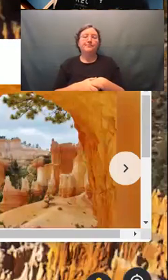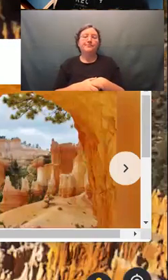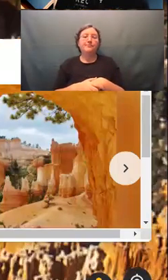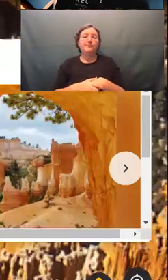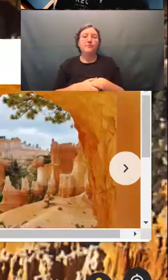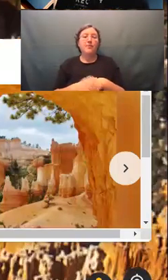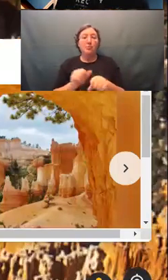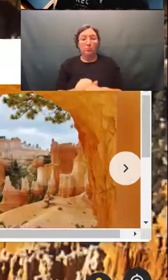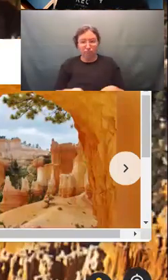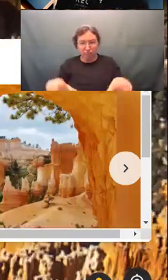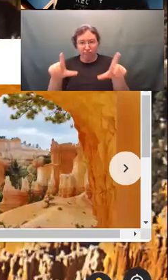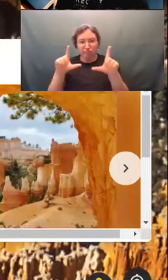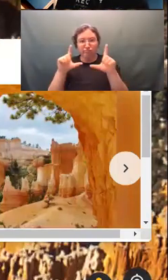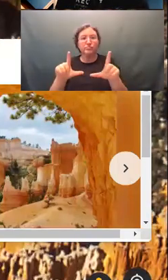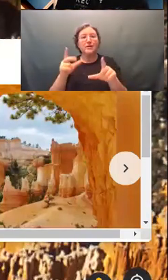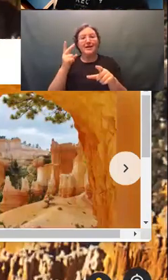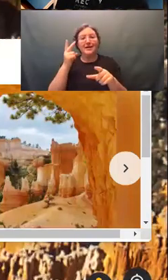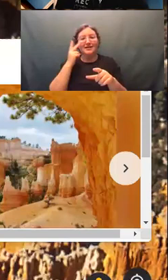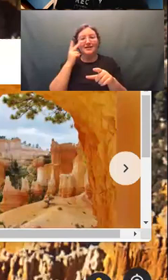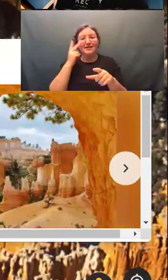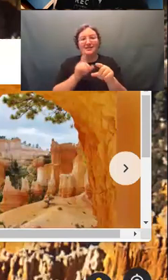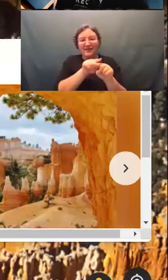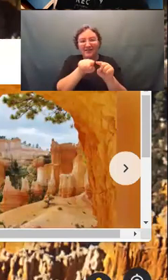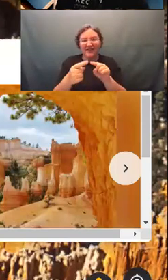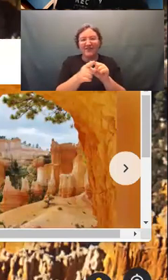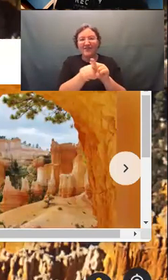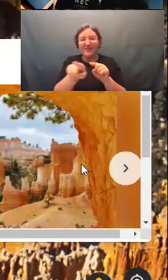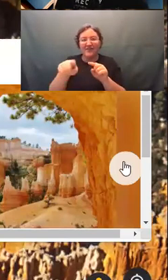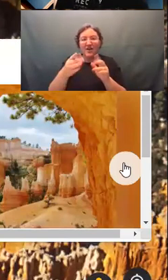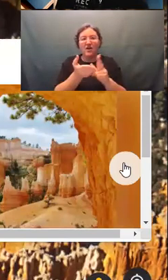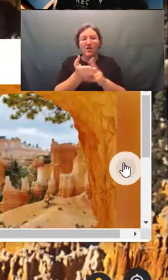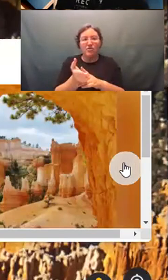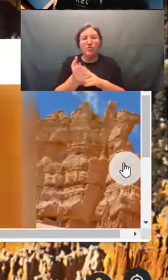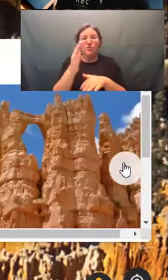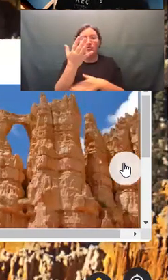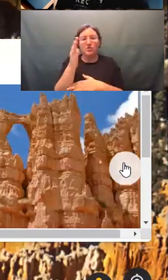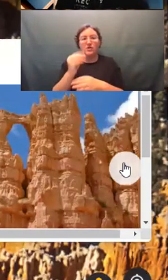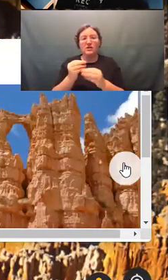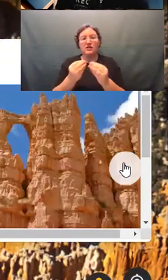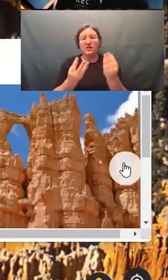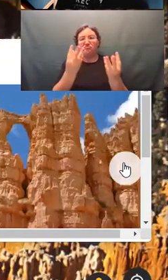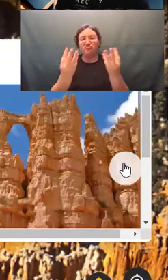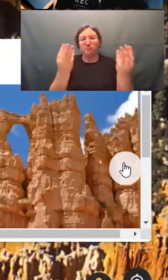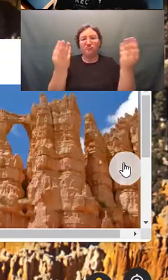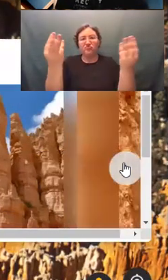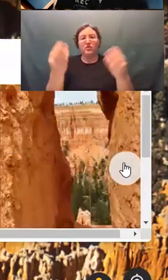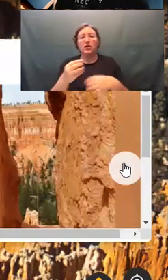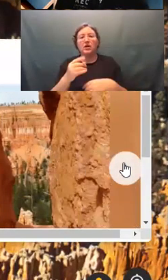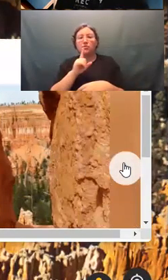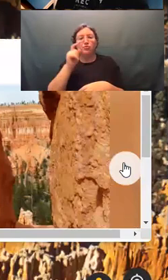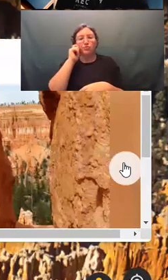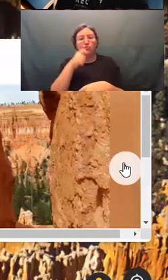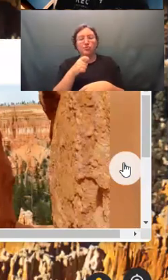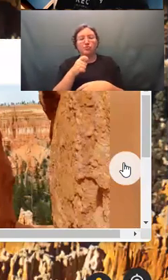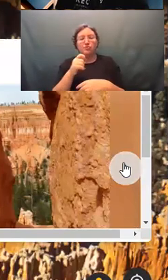we zoom in, you can kind of see the trail weaving in and out of the trees and the hoodoos below. They provide some really cool shots